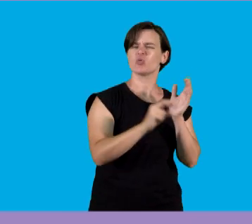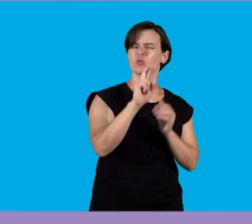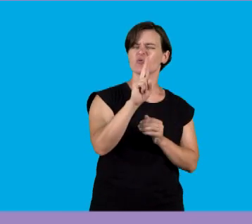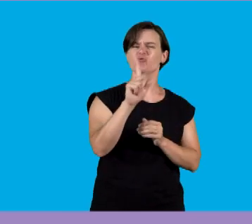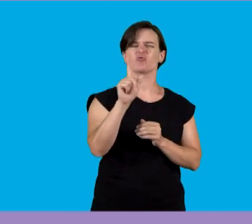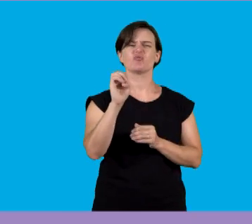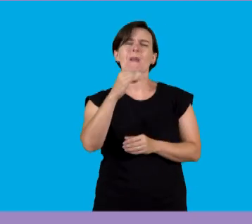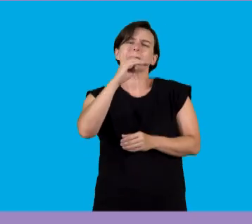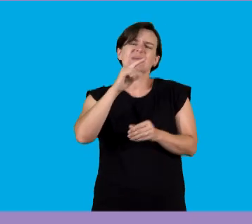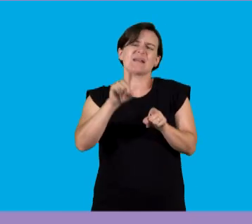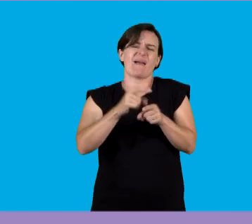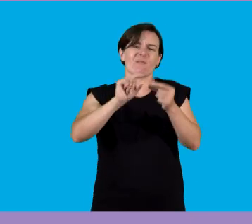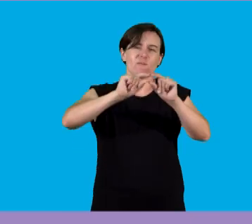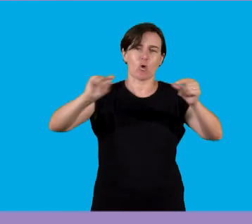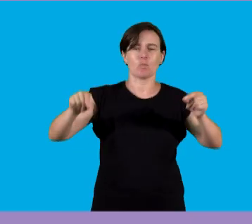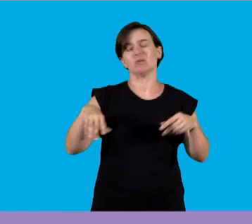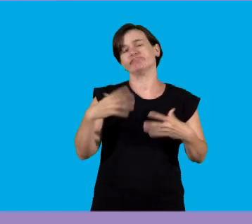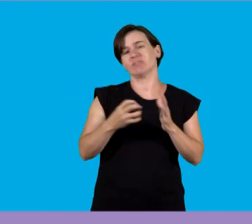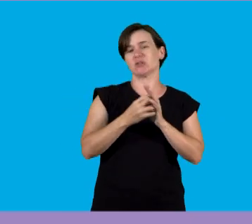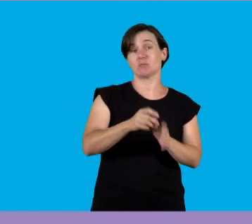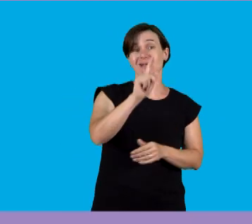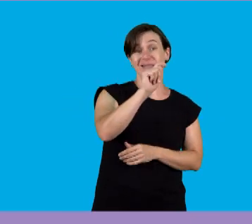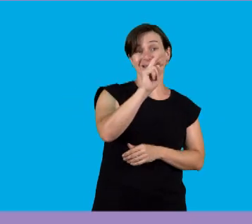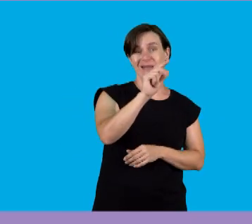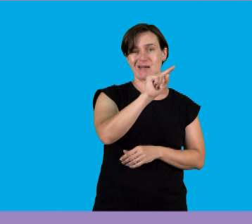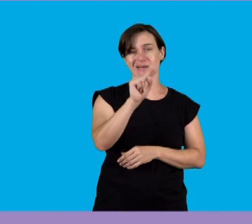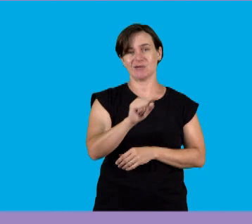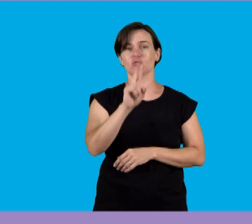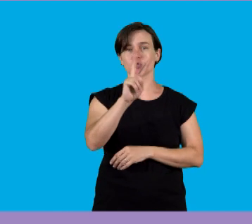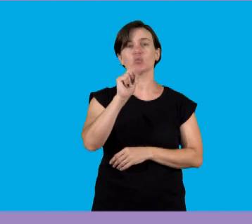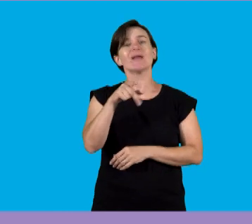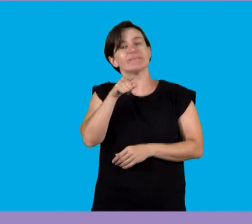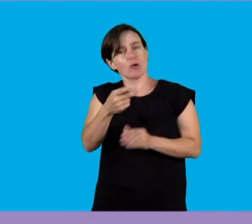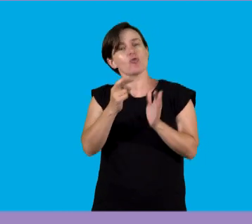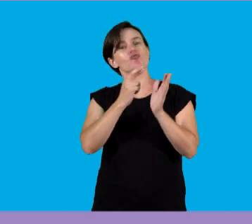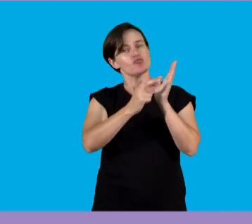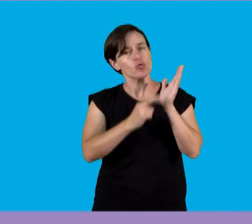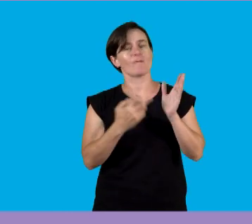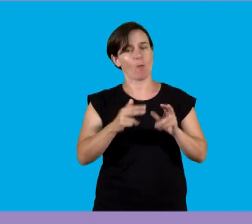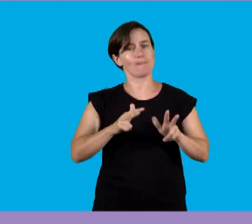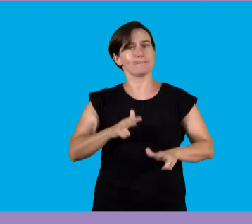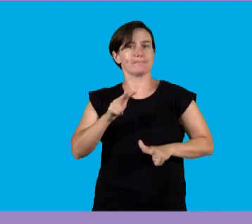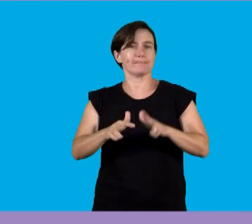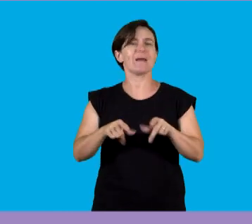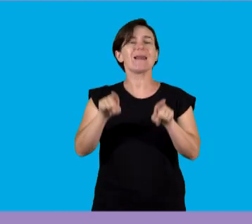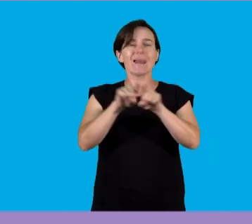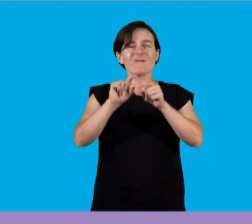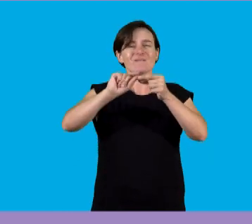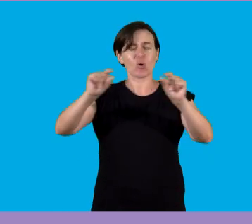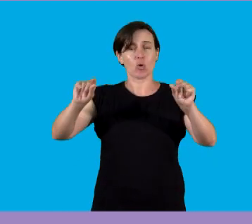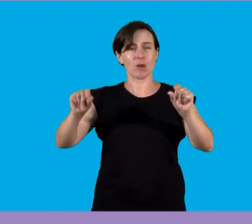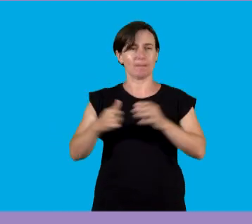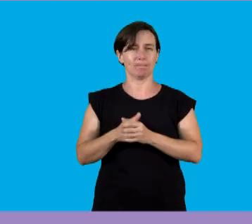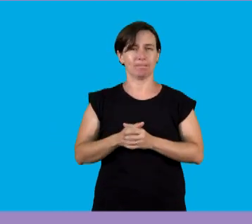of a formula. Tn is equals to 2 is a rule for a pattern. It is a formula or an